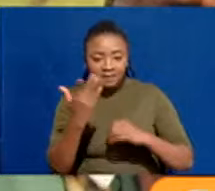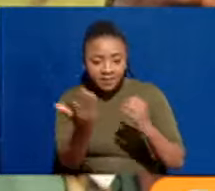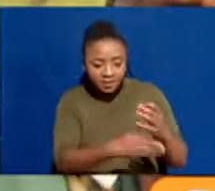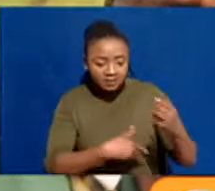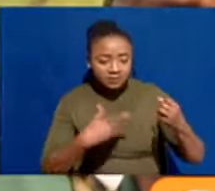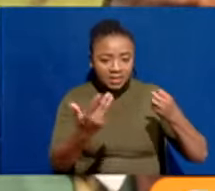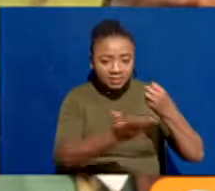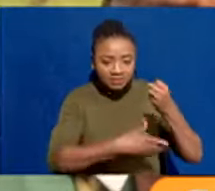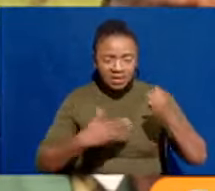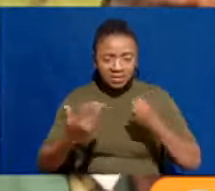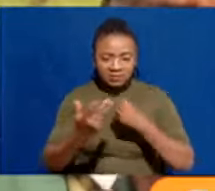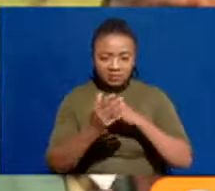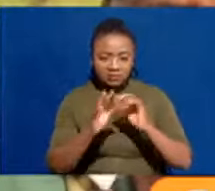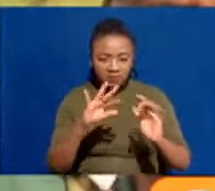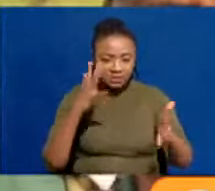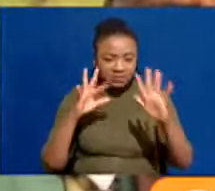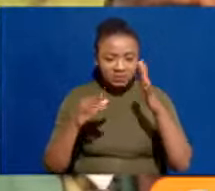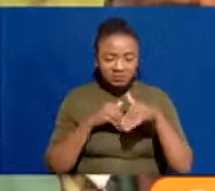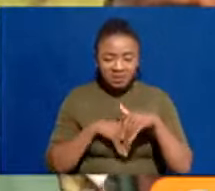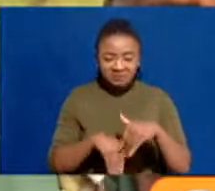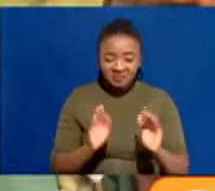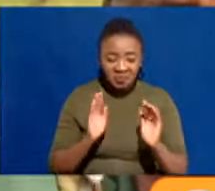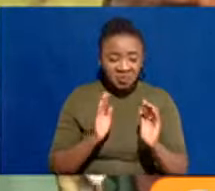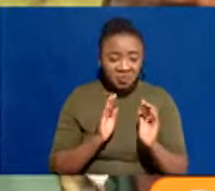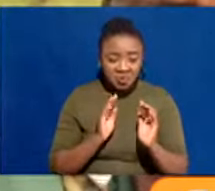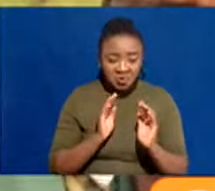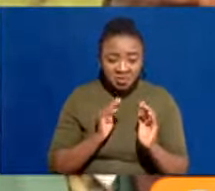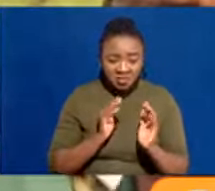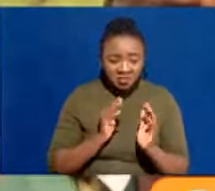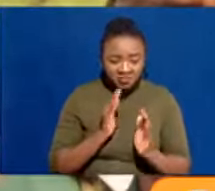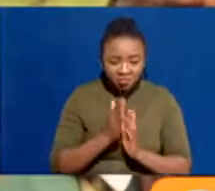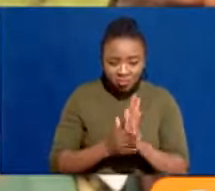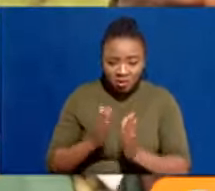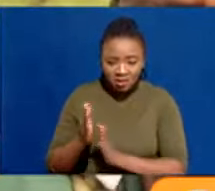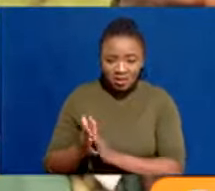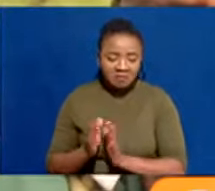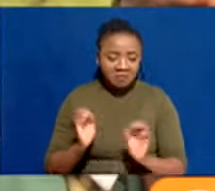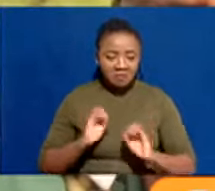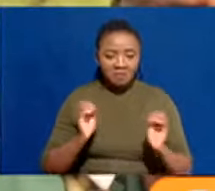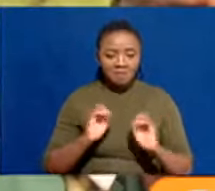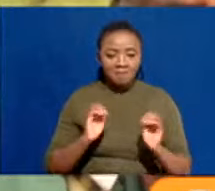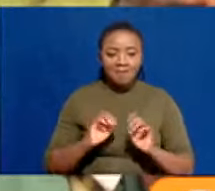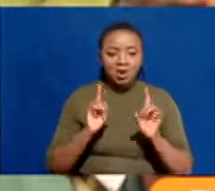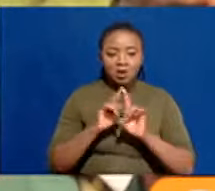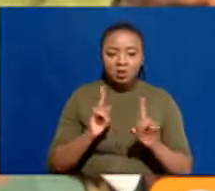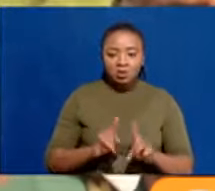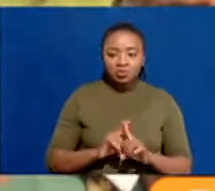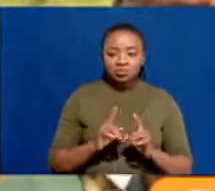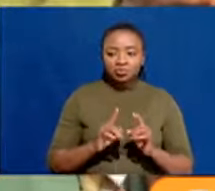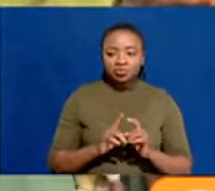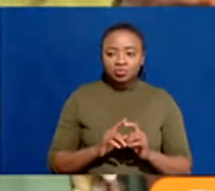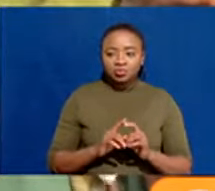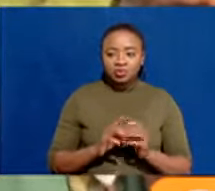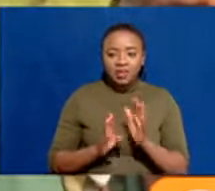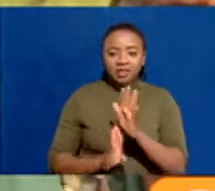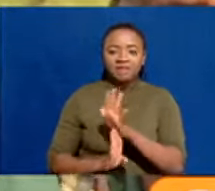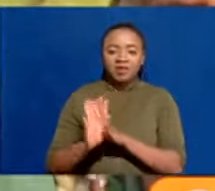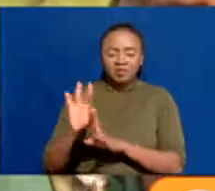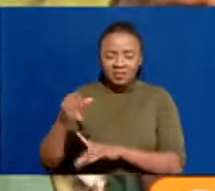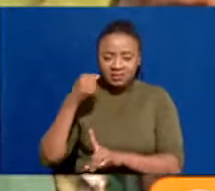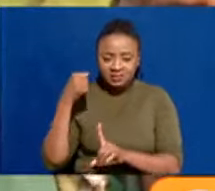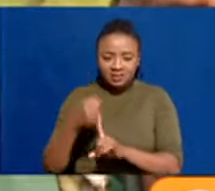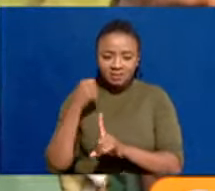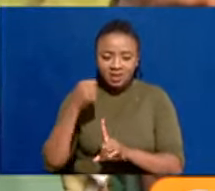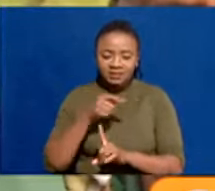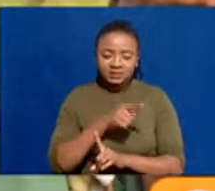you know, illegally, not in an organized way. Development that sometimes may impact negatively on the